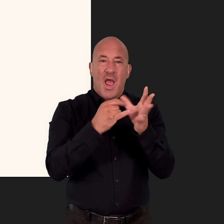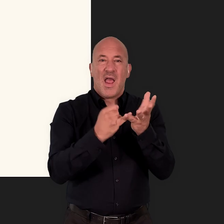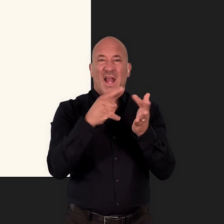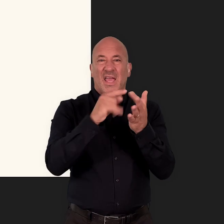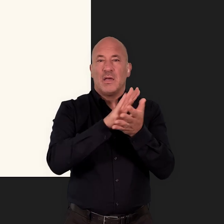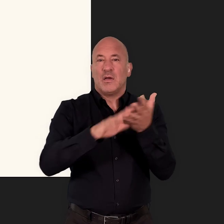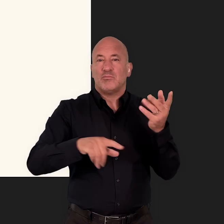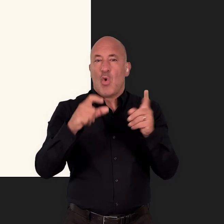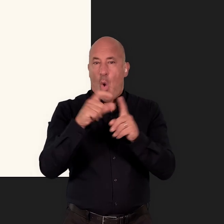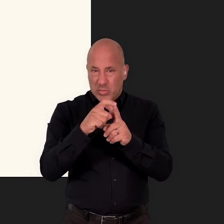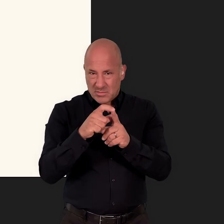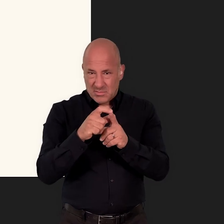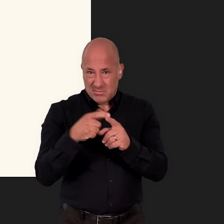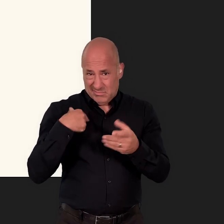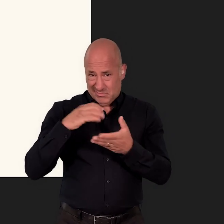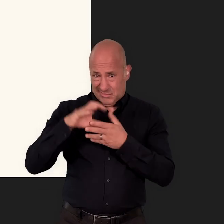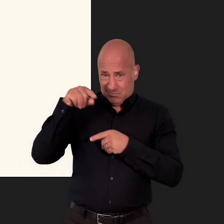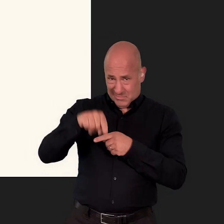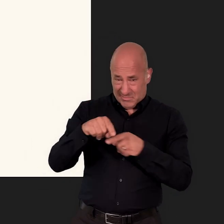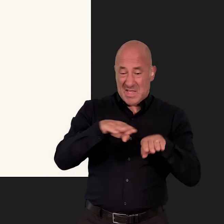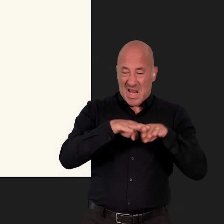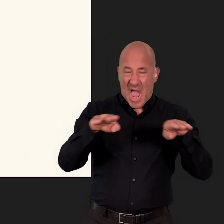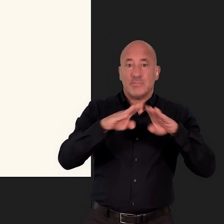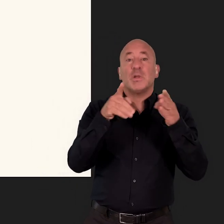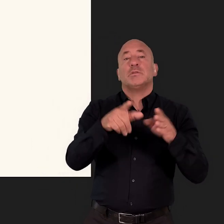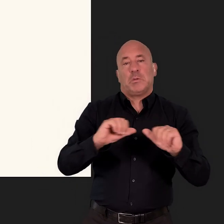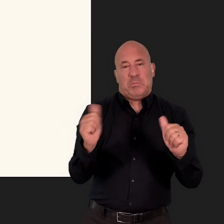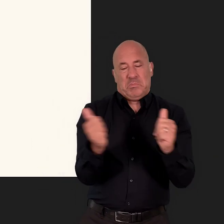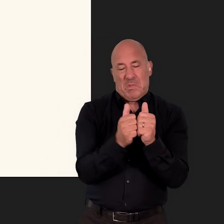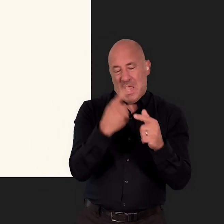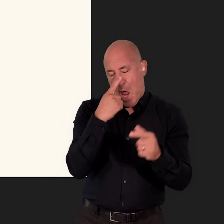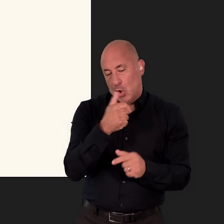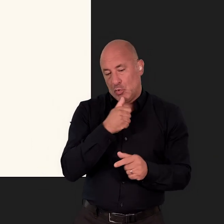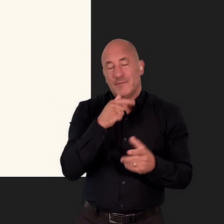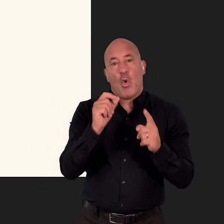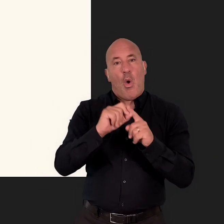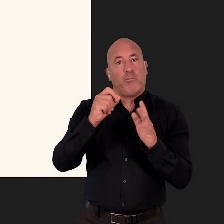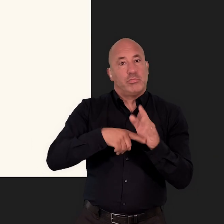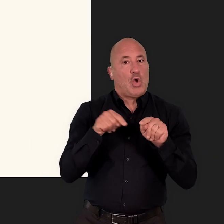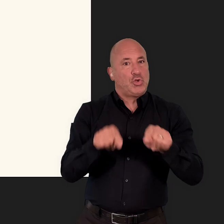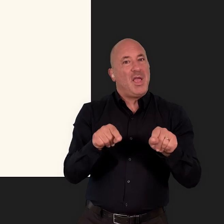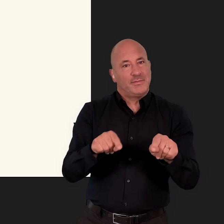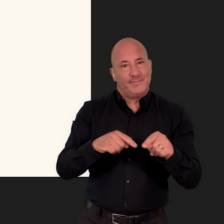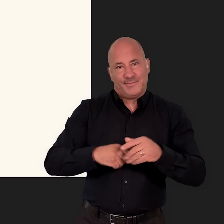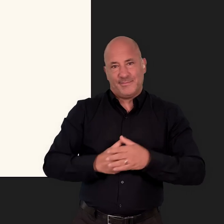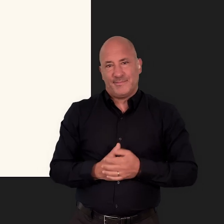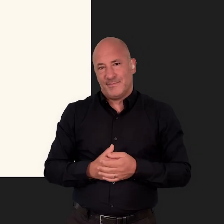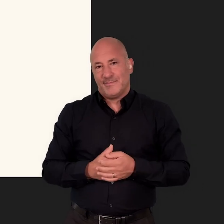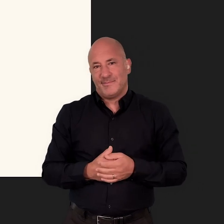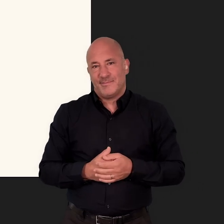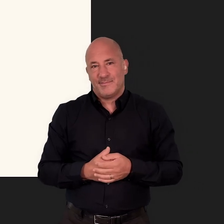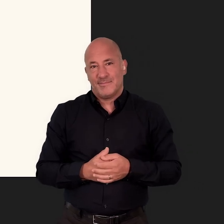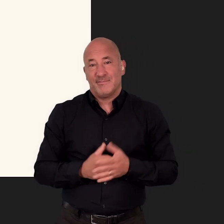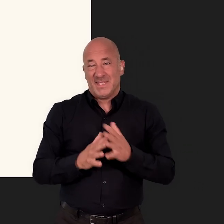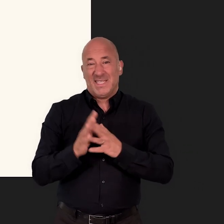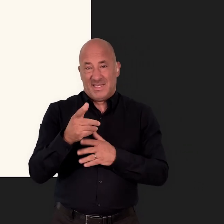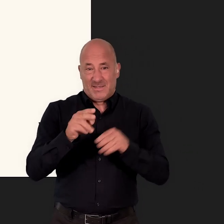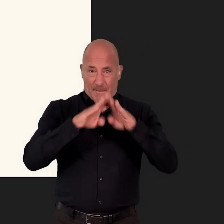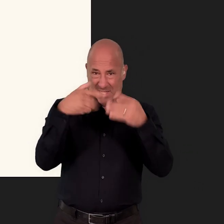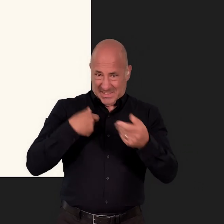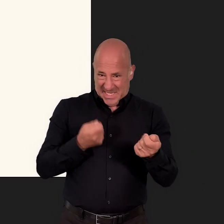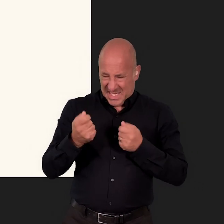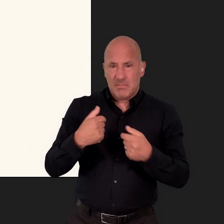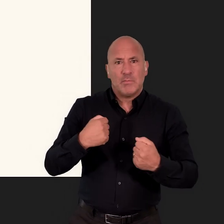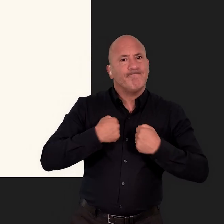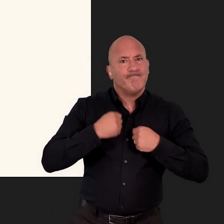a leasehold on which you will spend your grant, and that the land and buildings can be used for the project purposes.